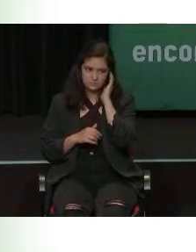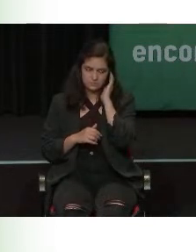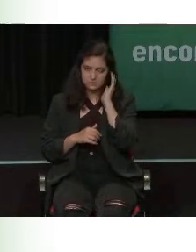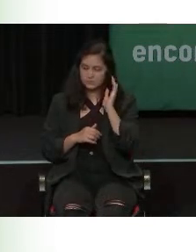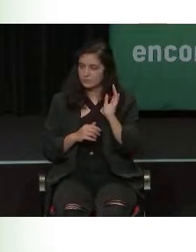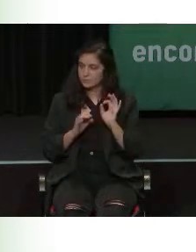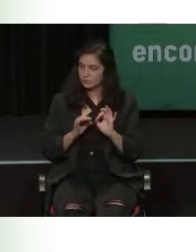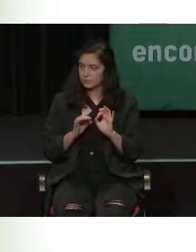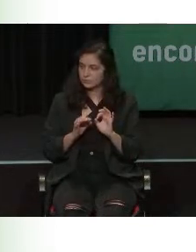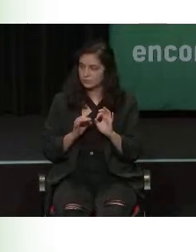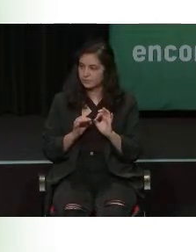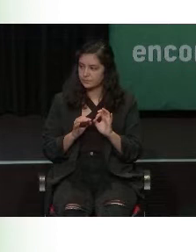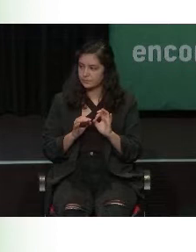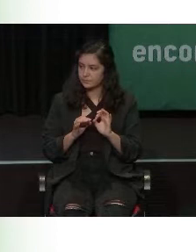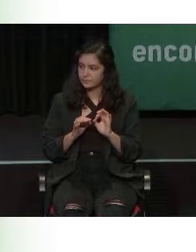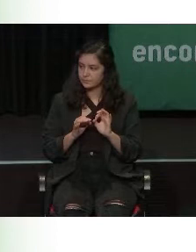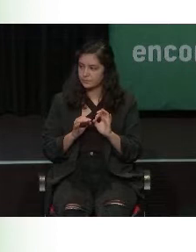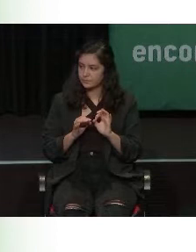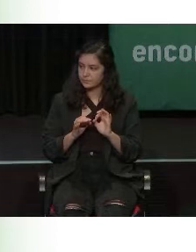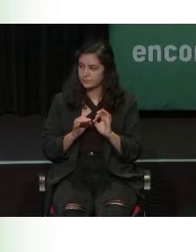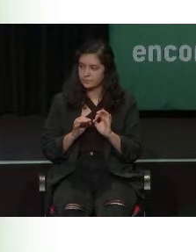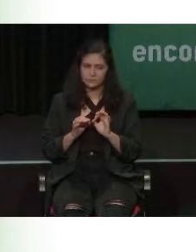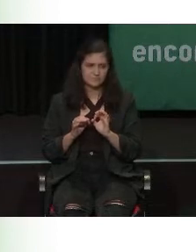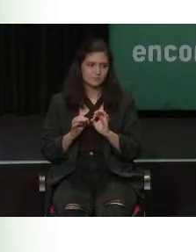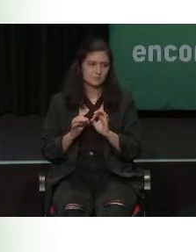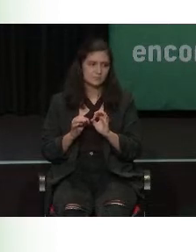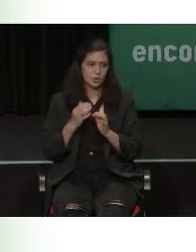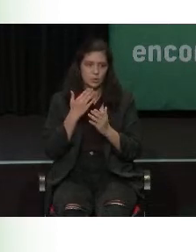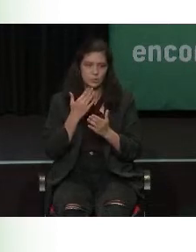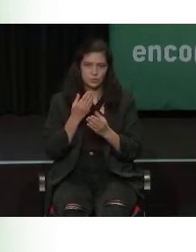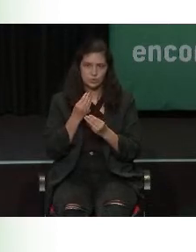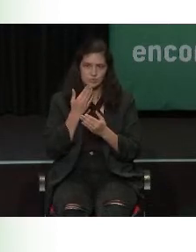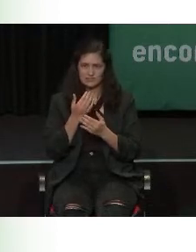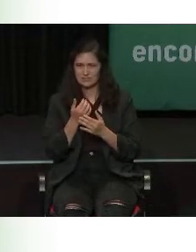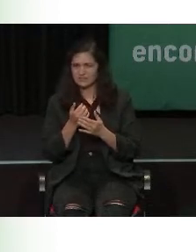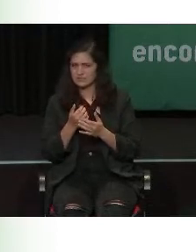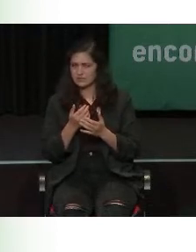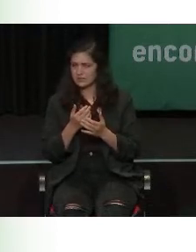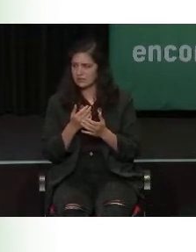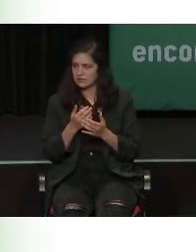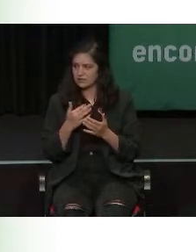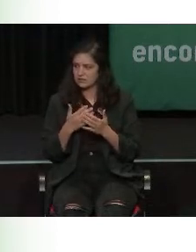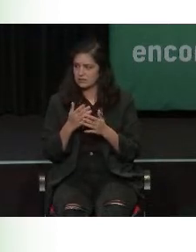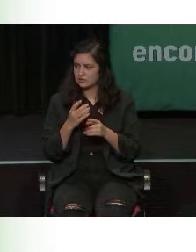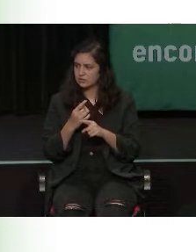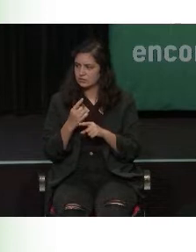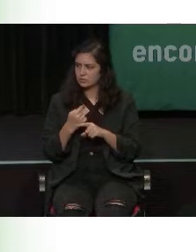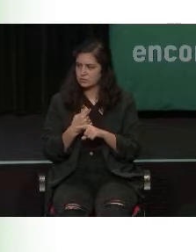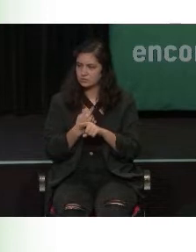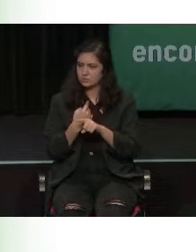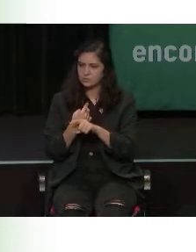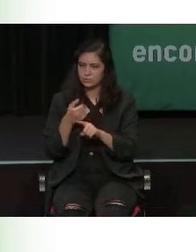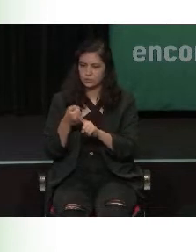Great. So, thank you very much for speaking about screening to improve cancer outcomes, the challenges